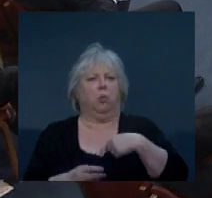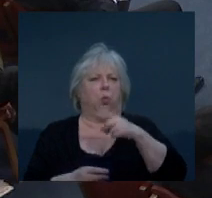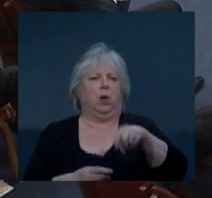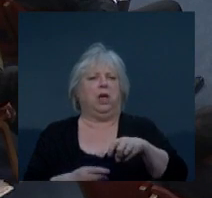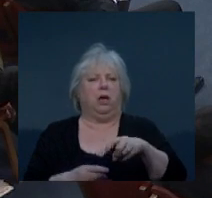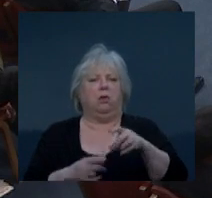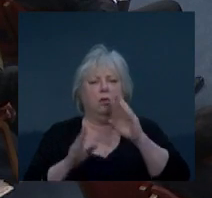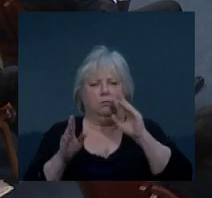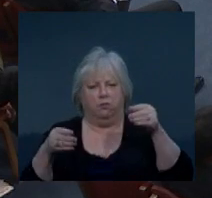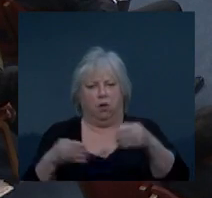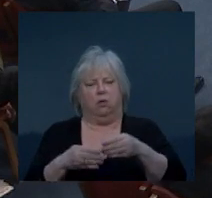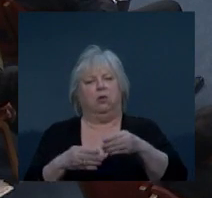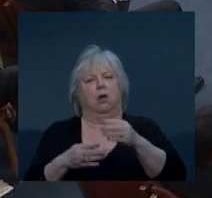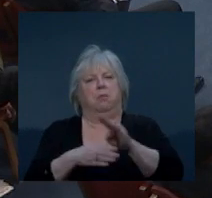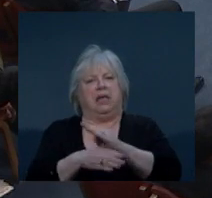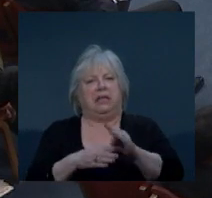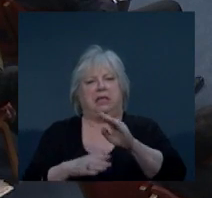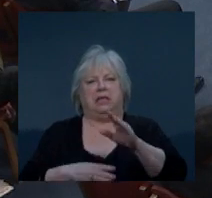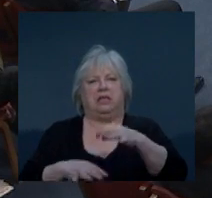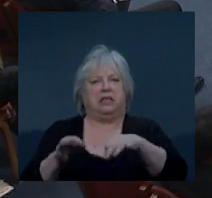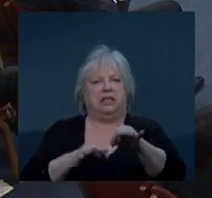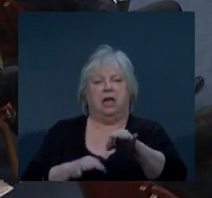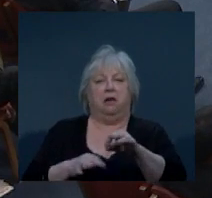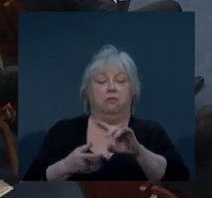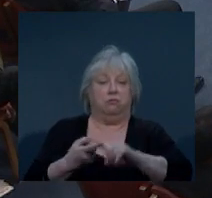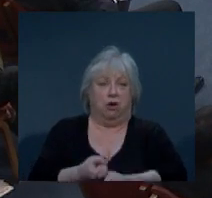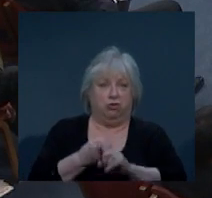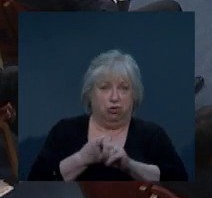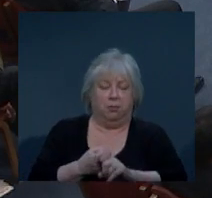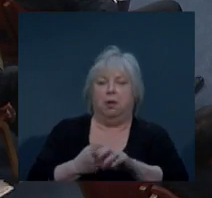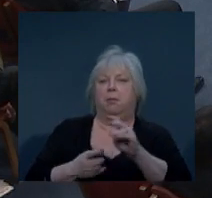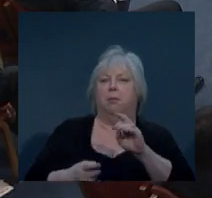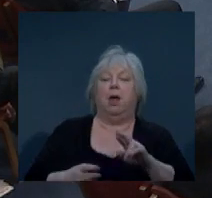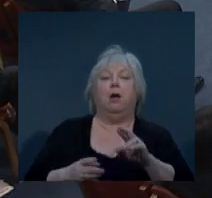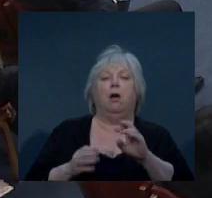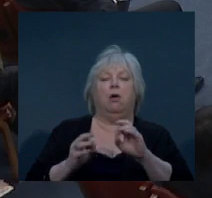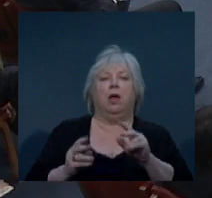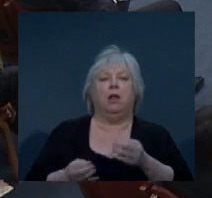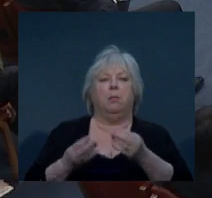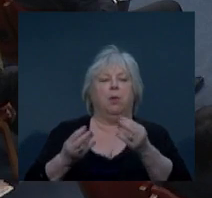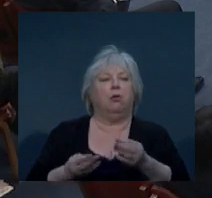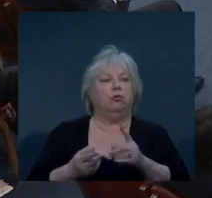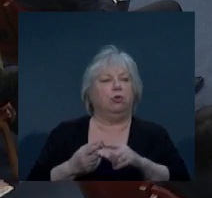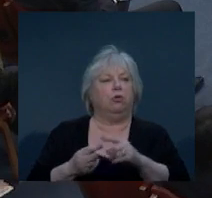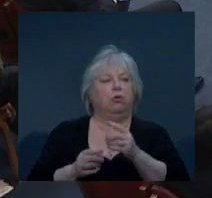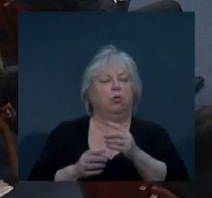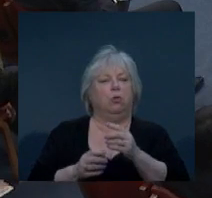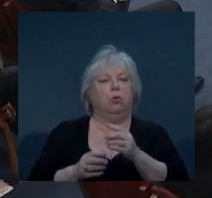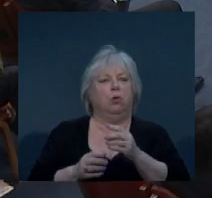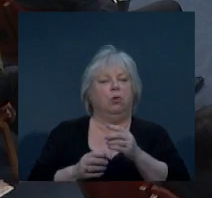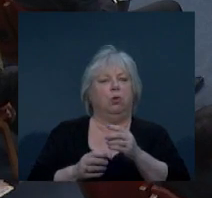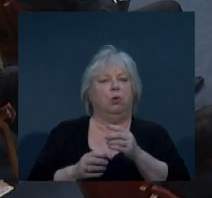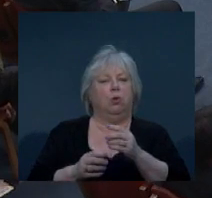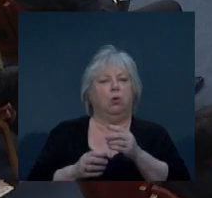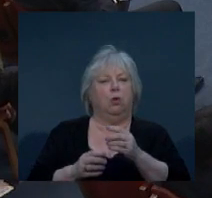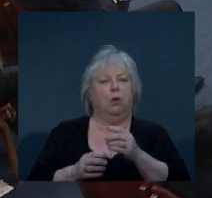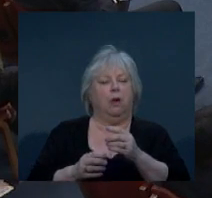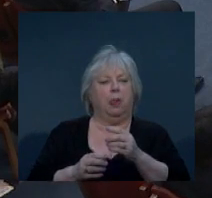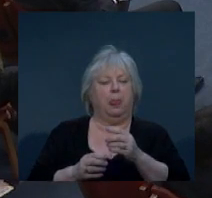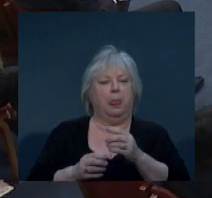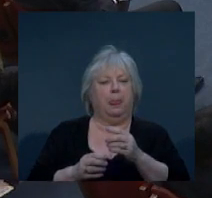friendship. Are there any more questions regarding to the motion? All right, the motion to make certain we share it again. The motion is